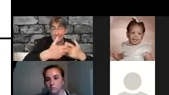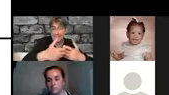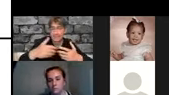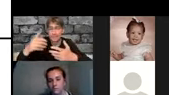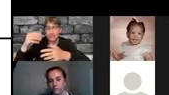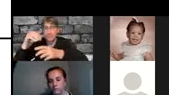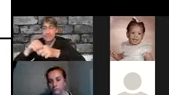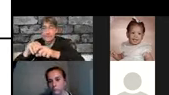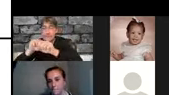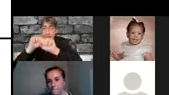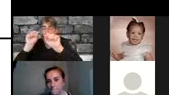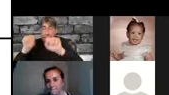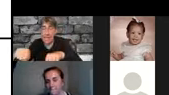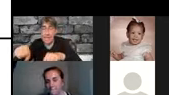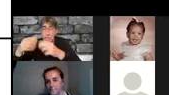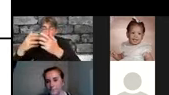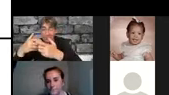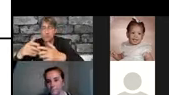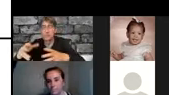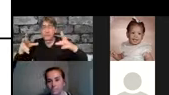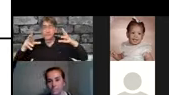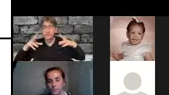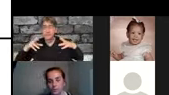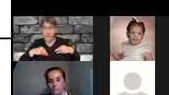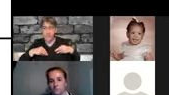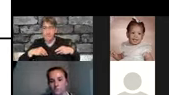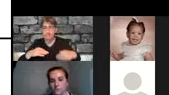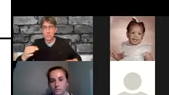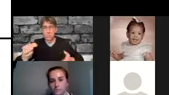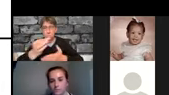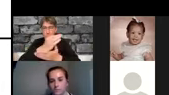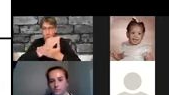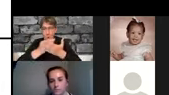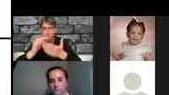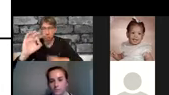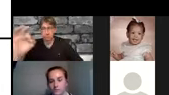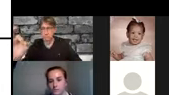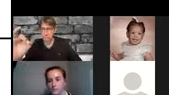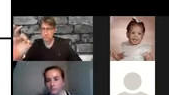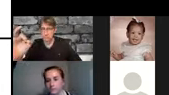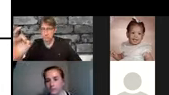vending machines will accept all coins. And there are no minimum load amounts.